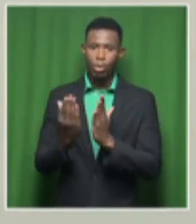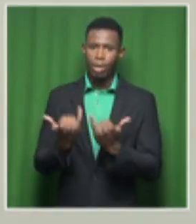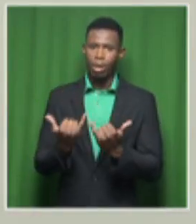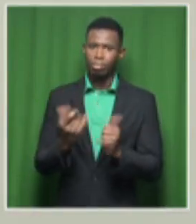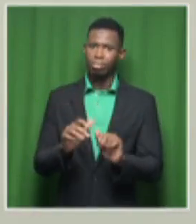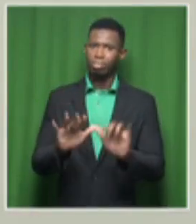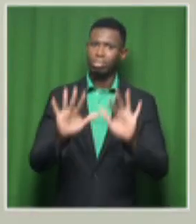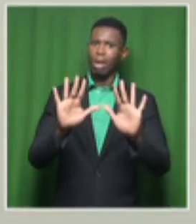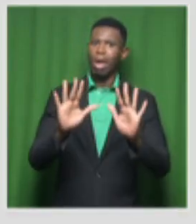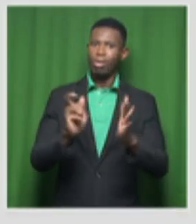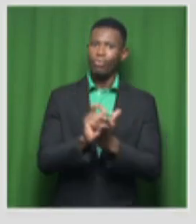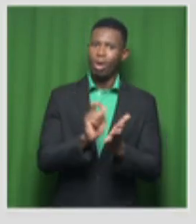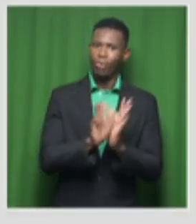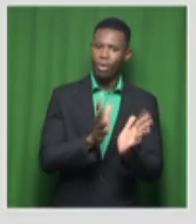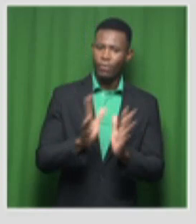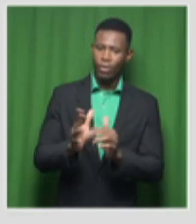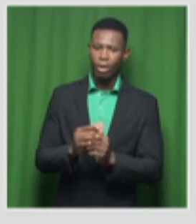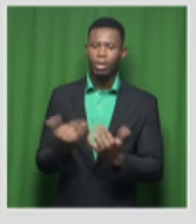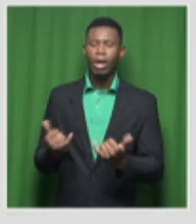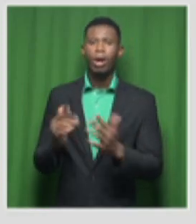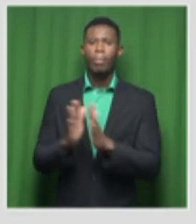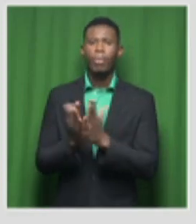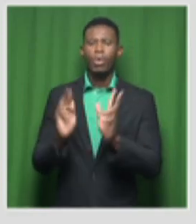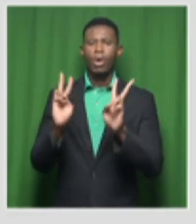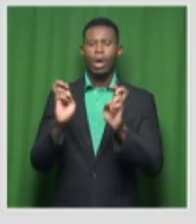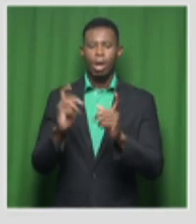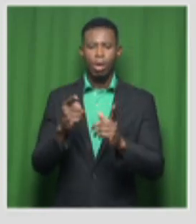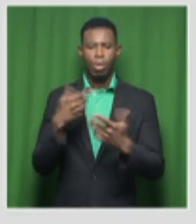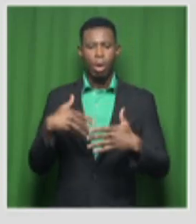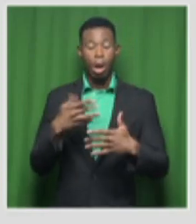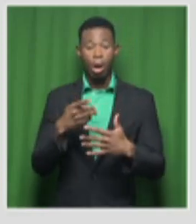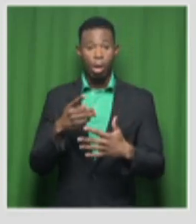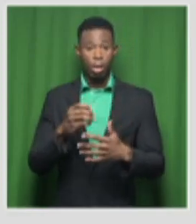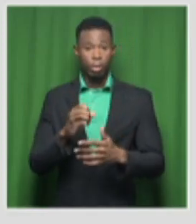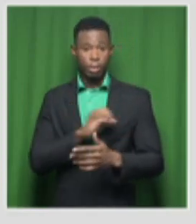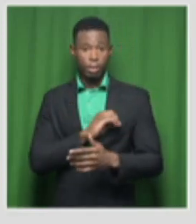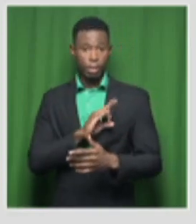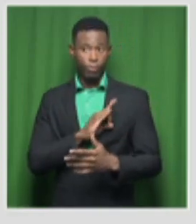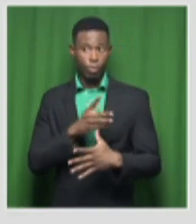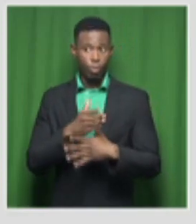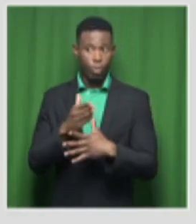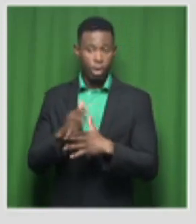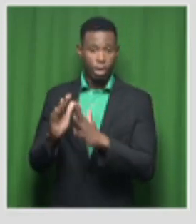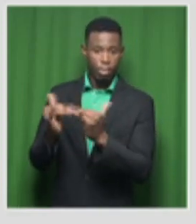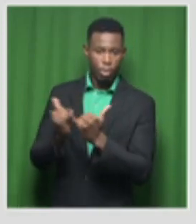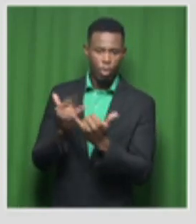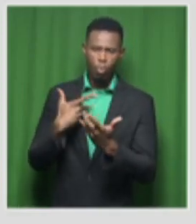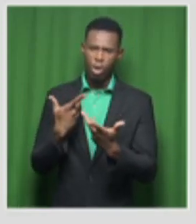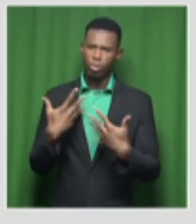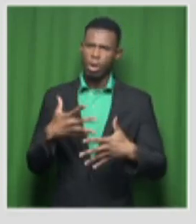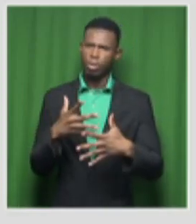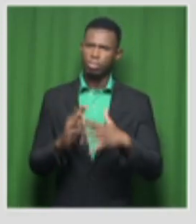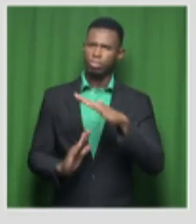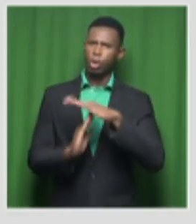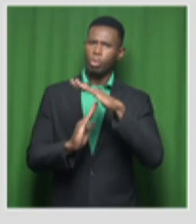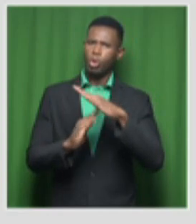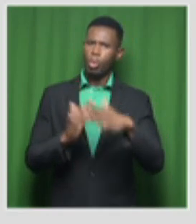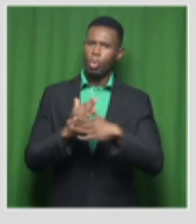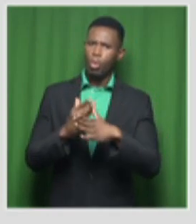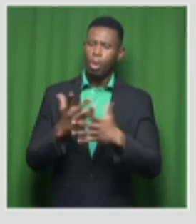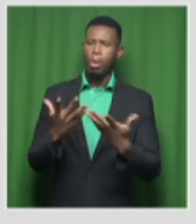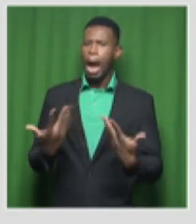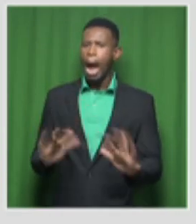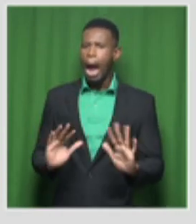project, titled Becoming a Highly Effective Employee, unveils proven and highly effective tips that an employee can use to climb the ladder